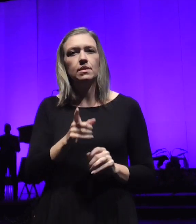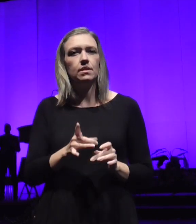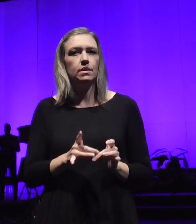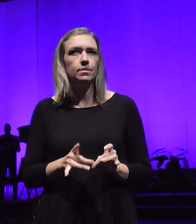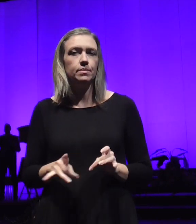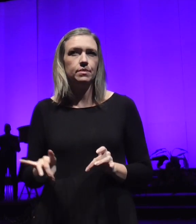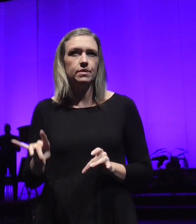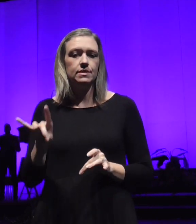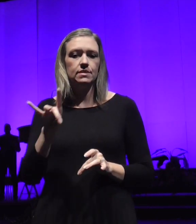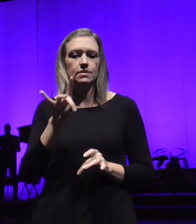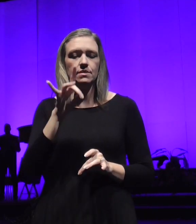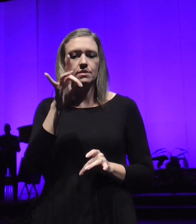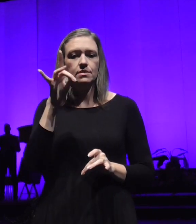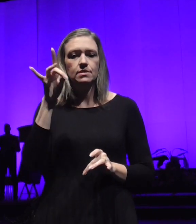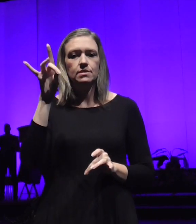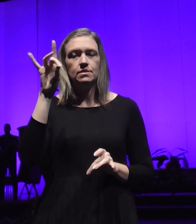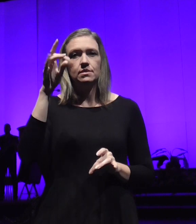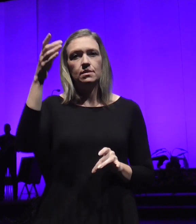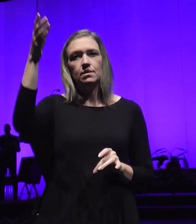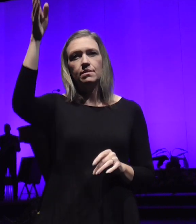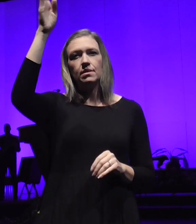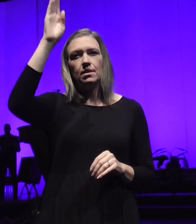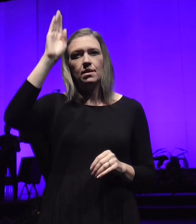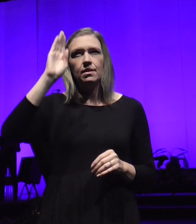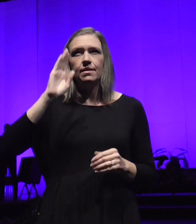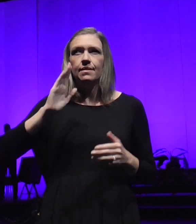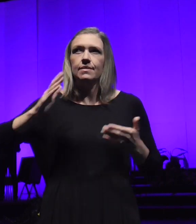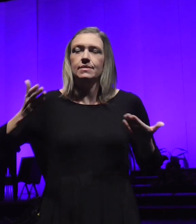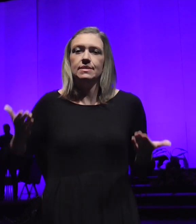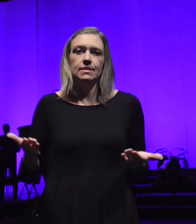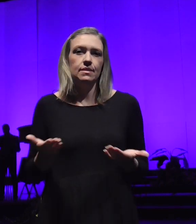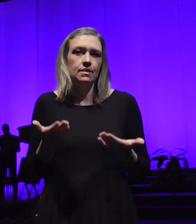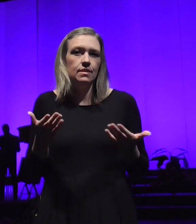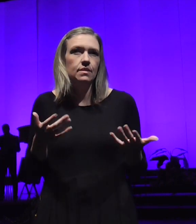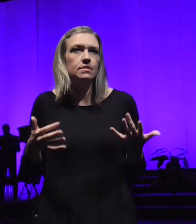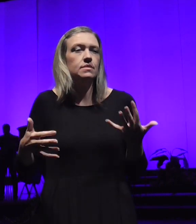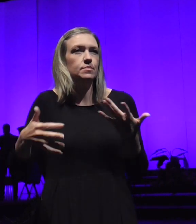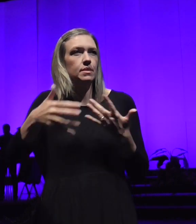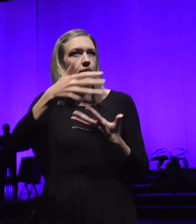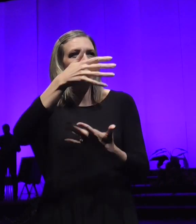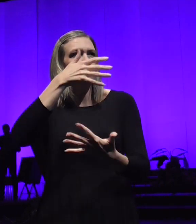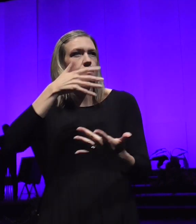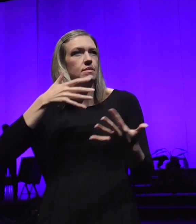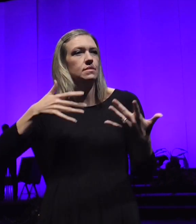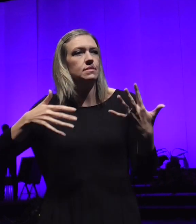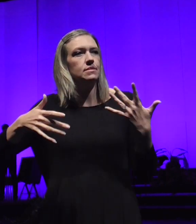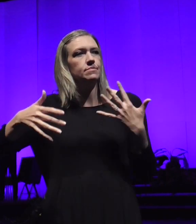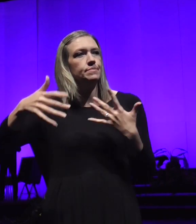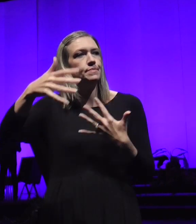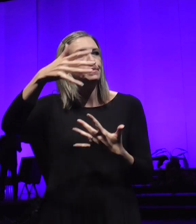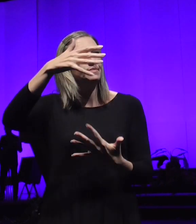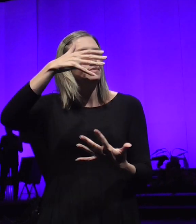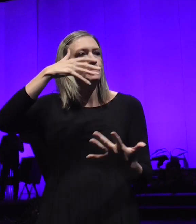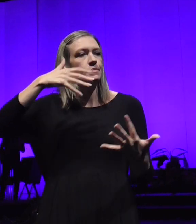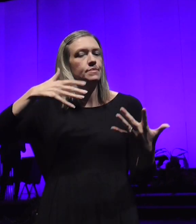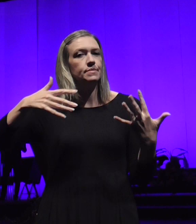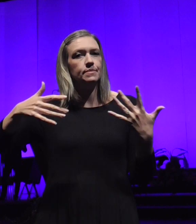Surely the presence of God is in this place.